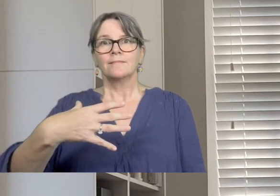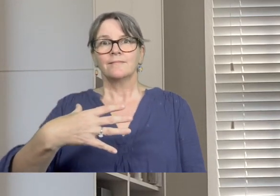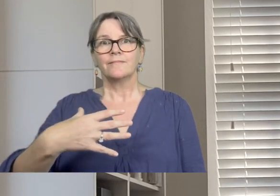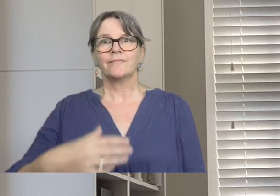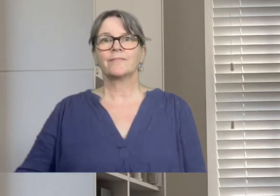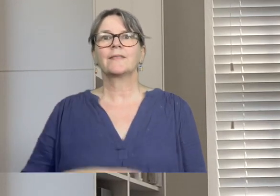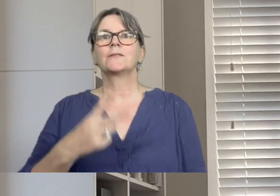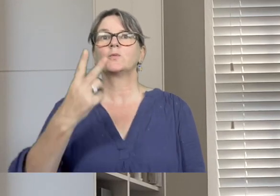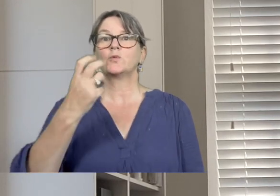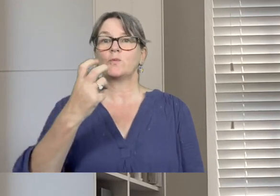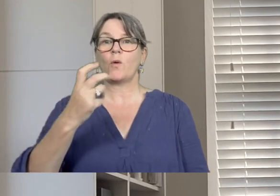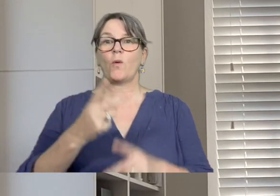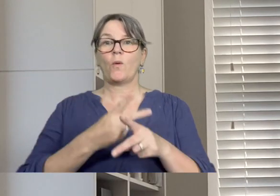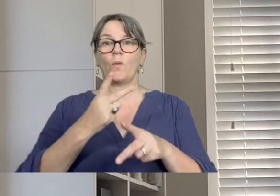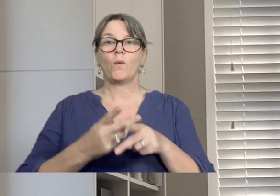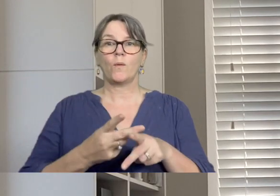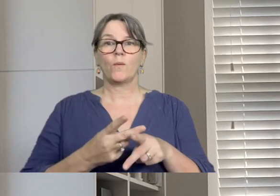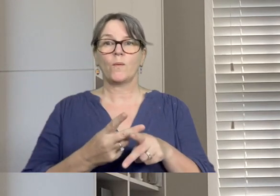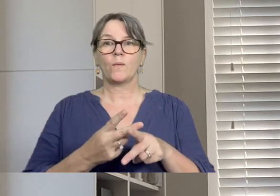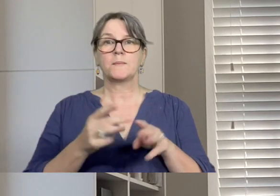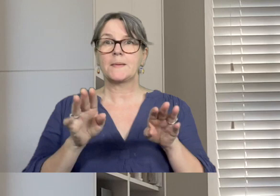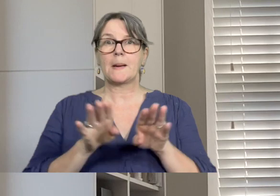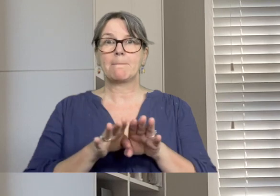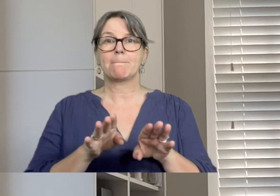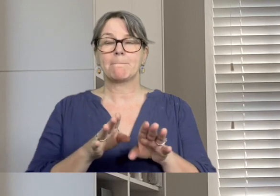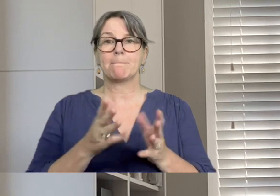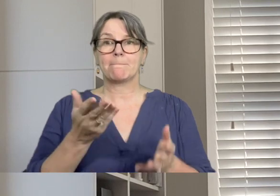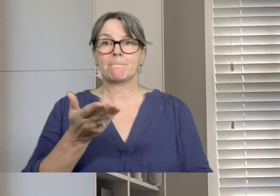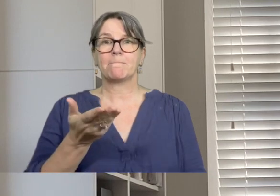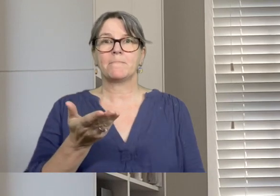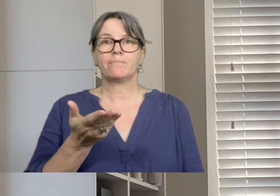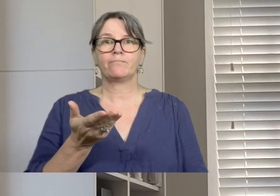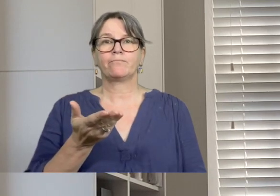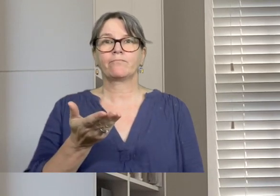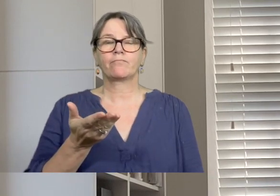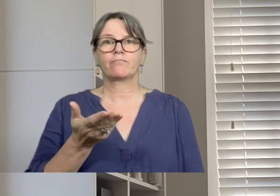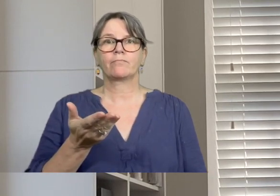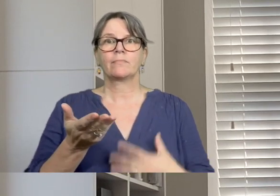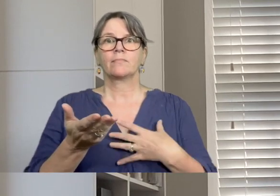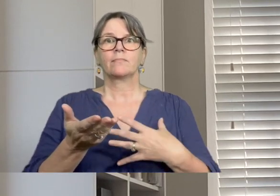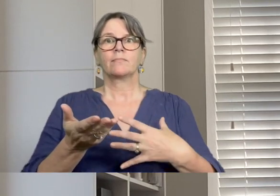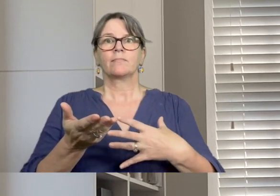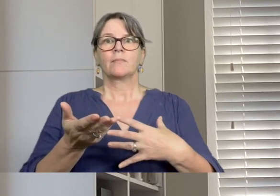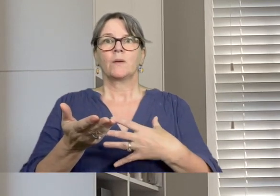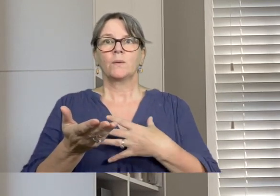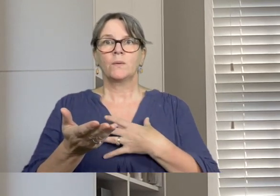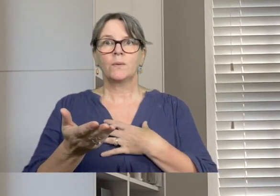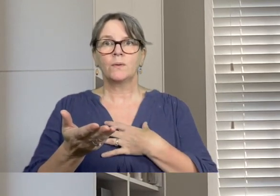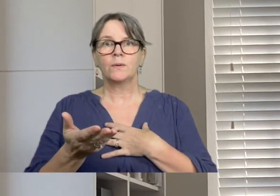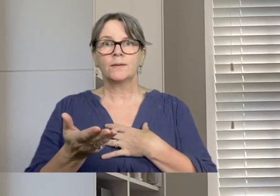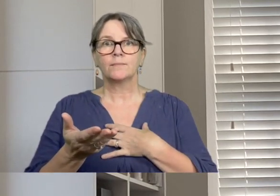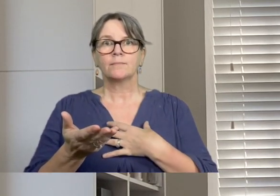All the way up. 2 more for me. Your own version. Breath in. Breathe out.